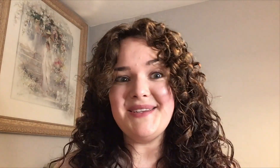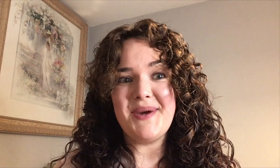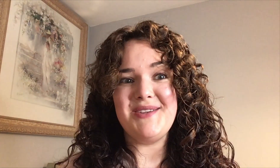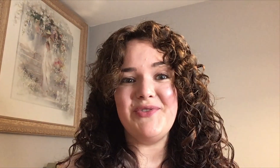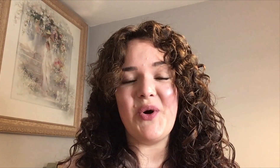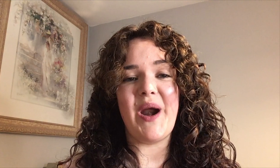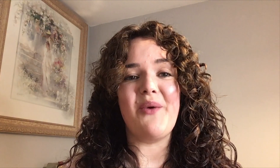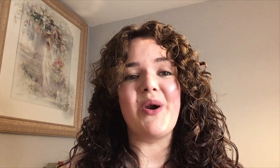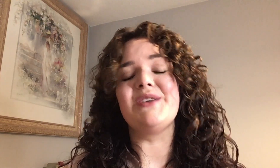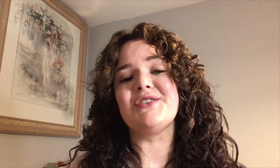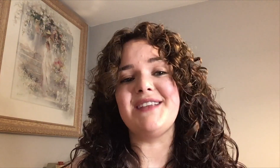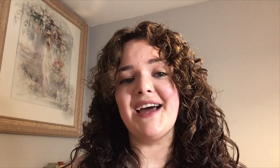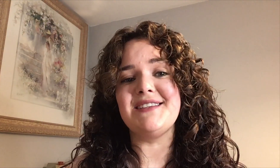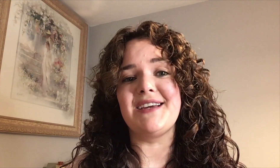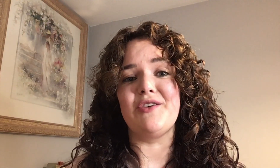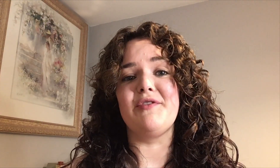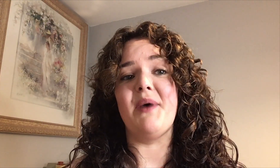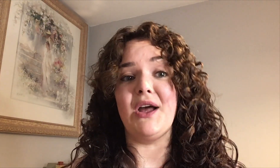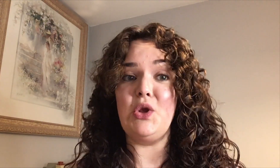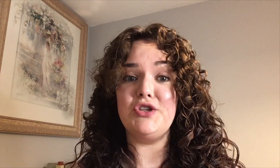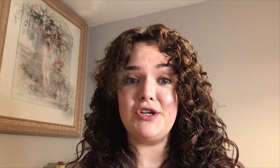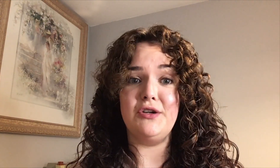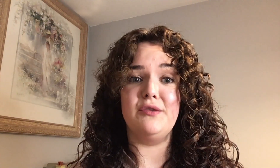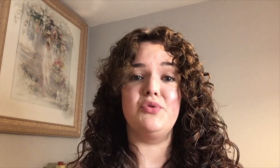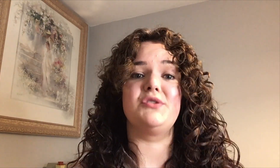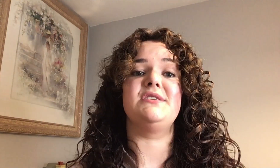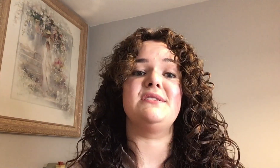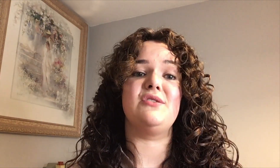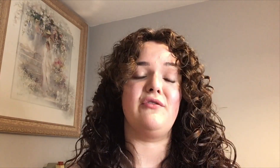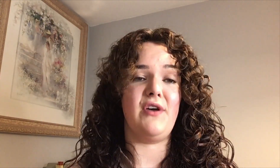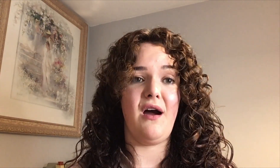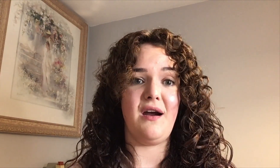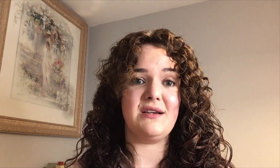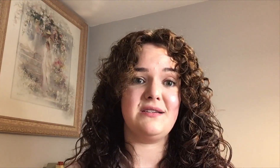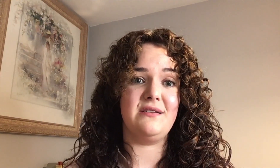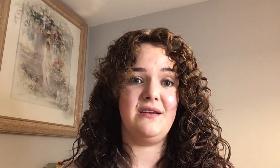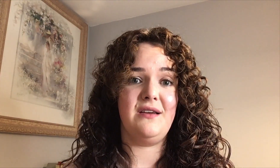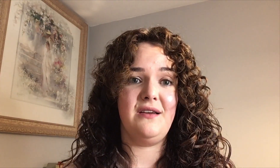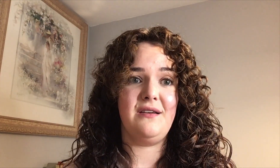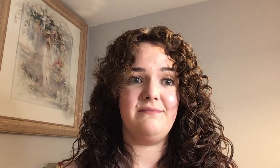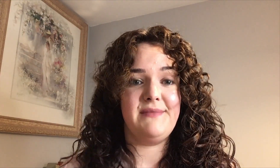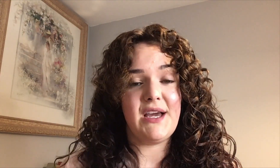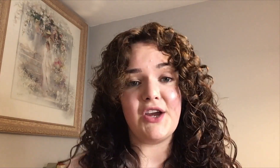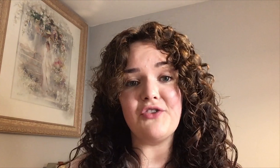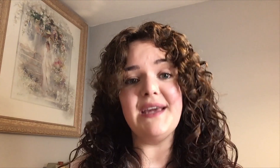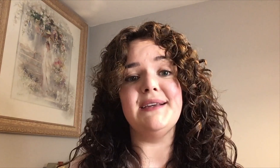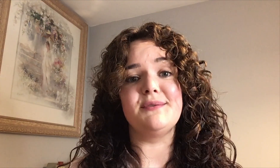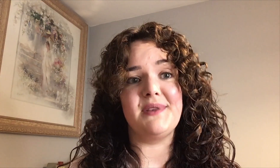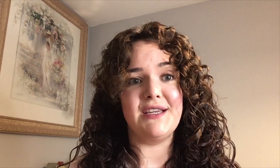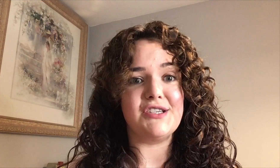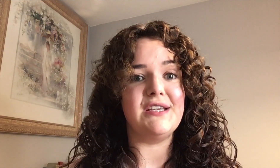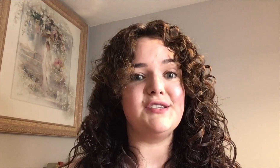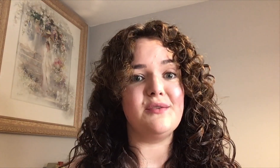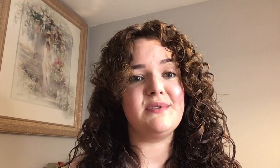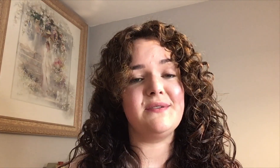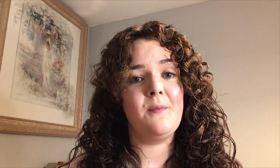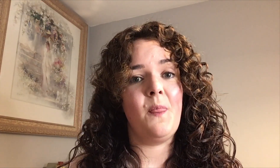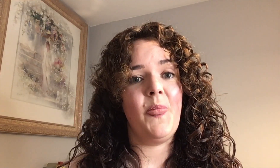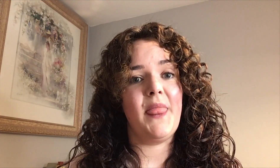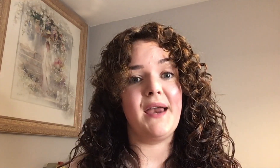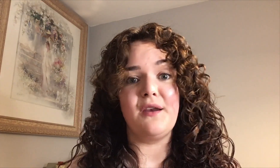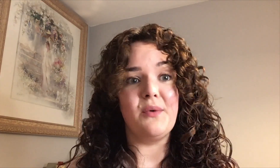In 2024, our understanding of the biological importance of the heart agrees with ancient